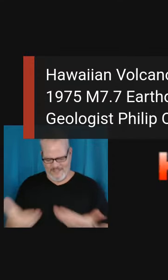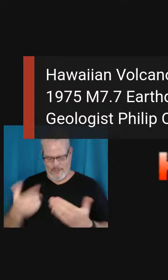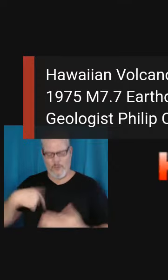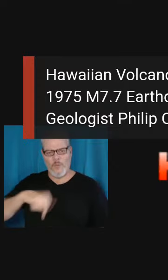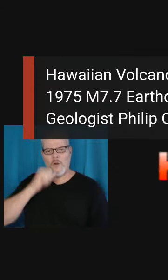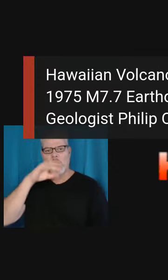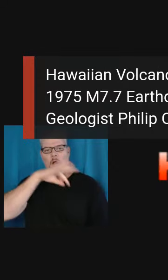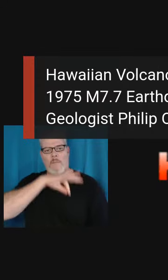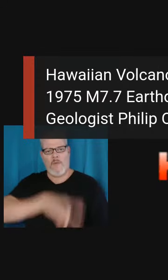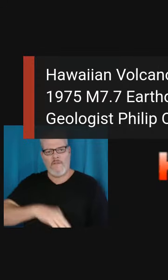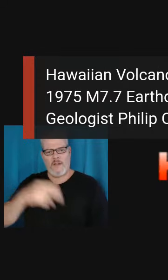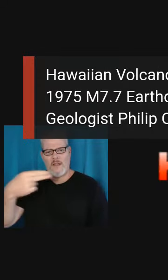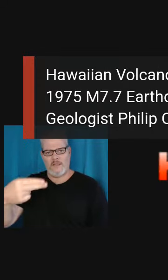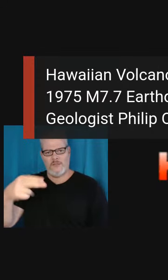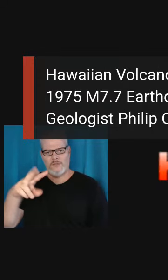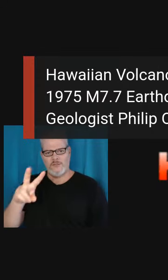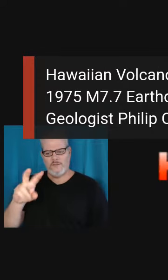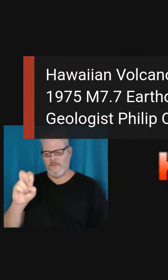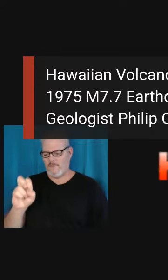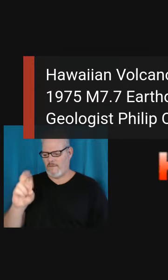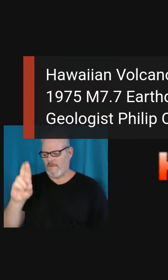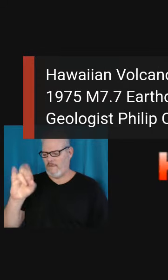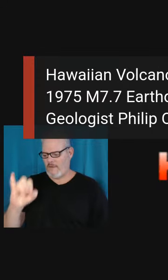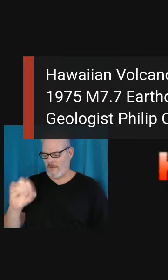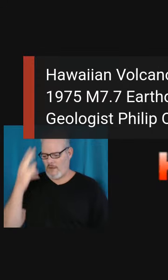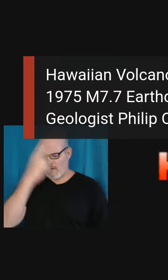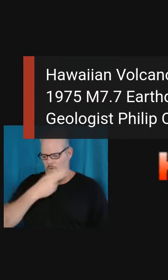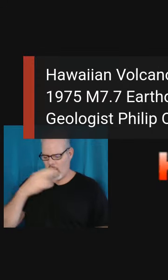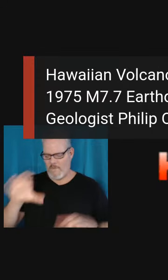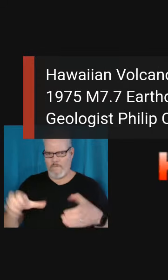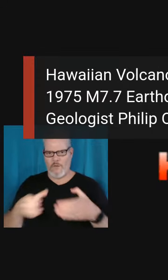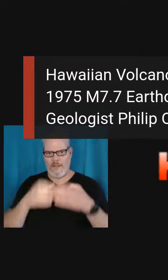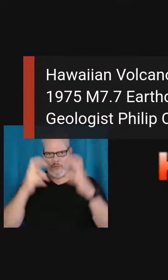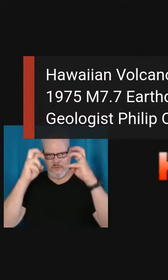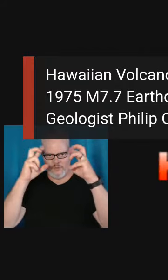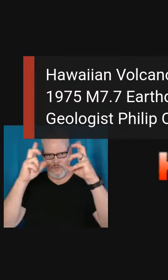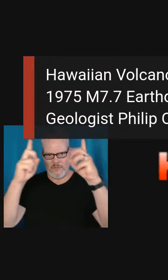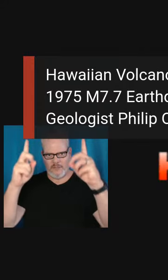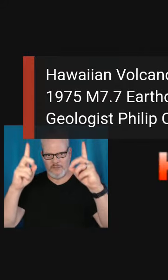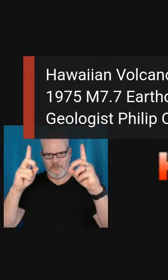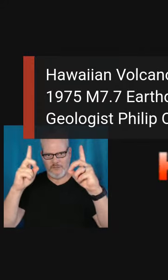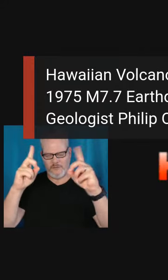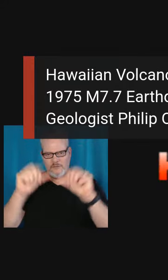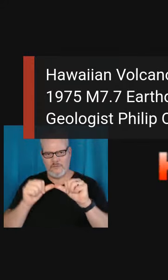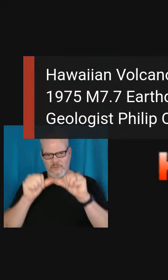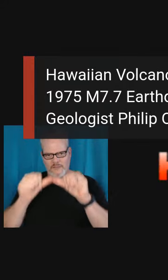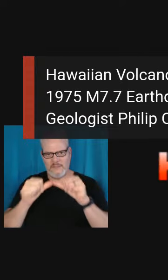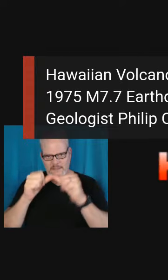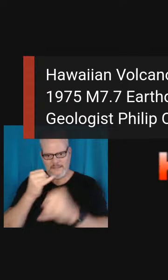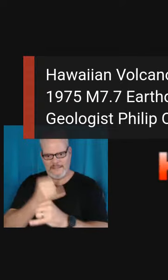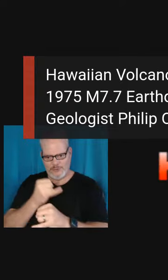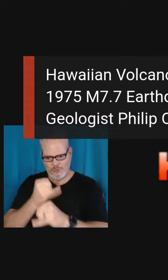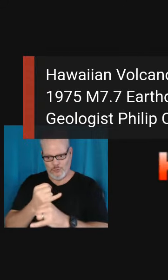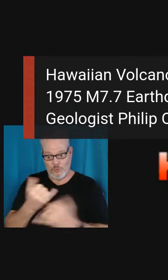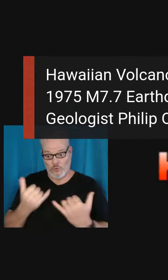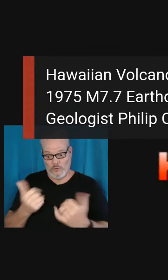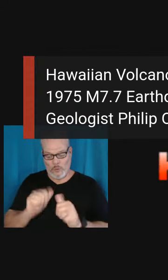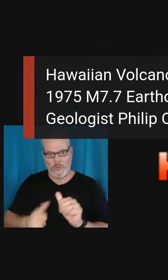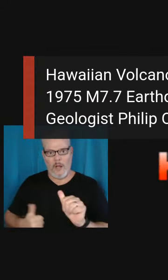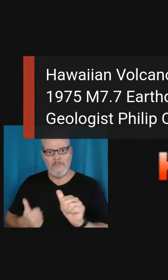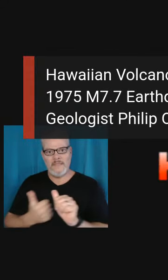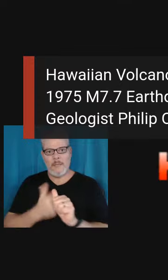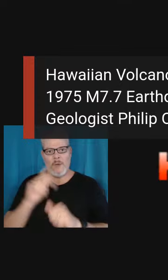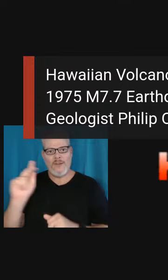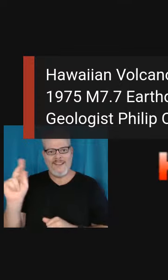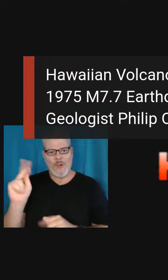Education and Resilience Institute. And today we're going to update you on Kīlauea, which is in its pause following